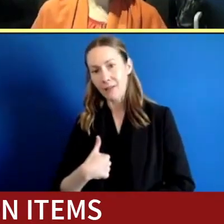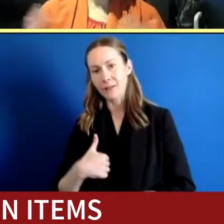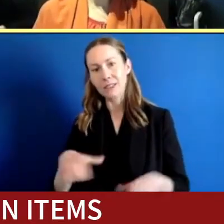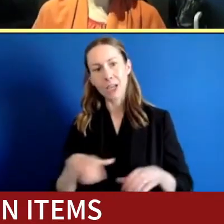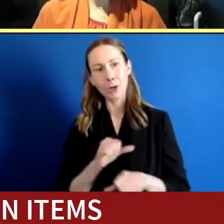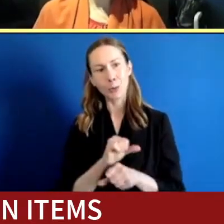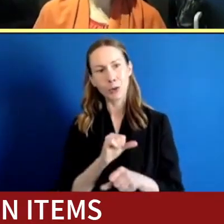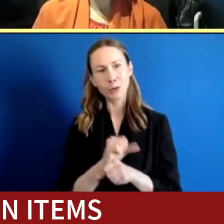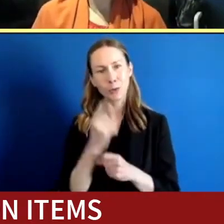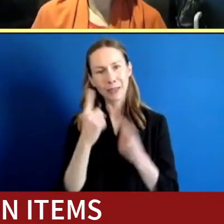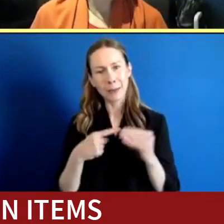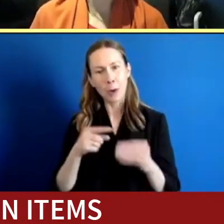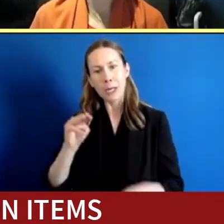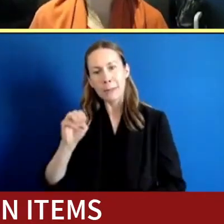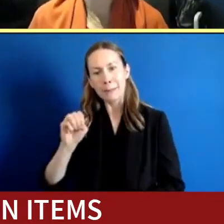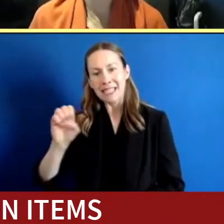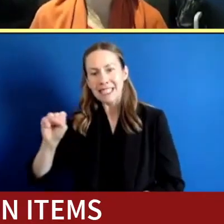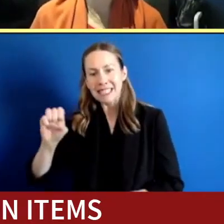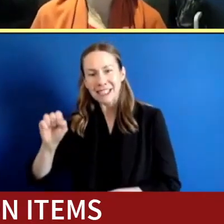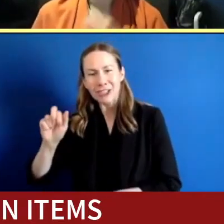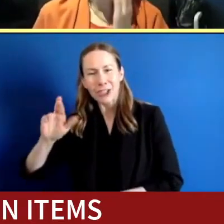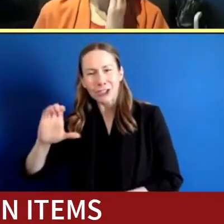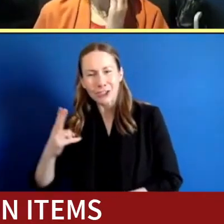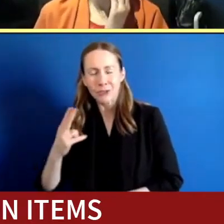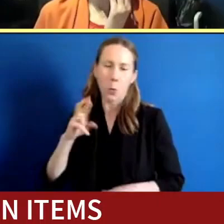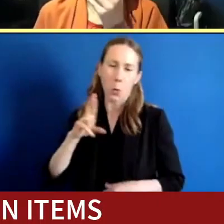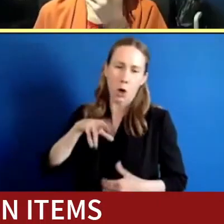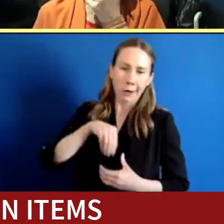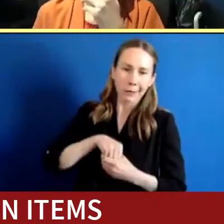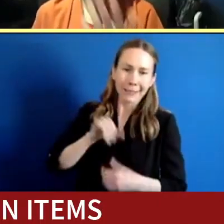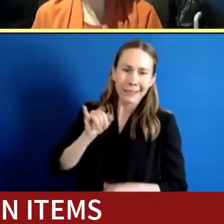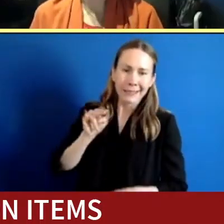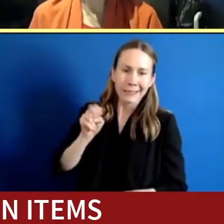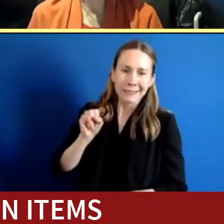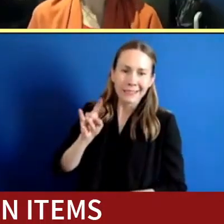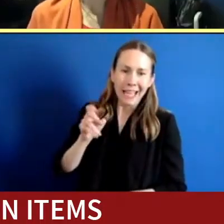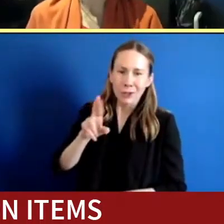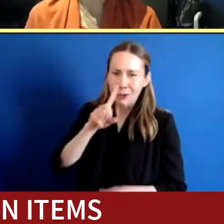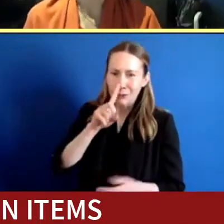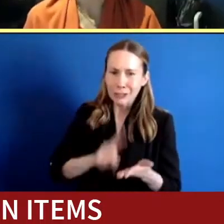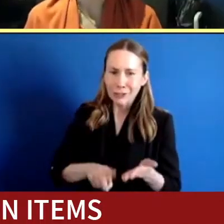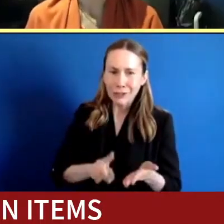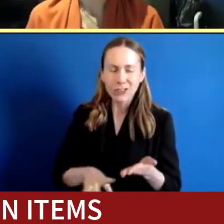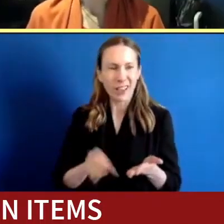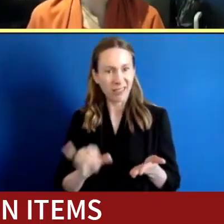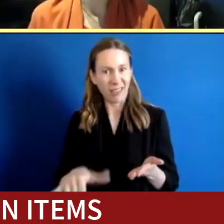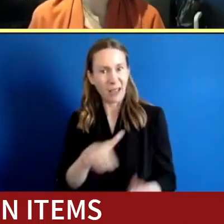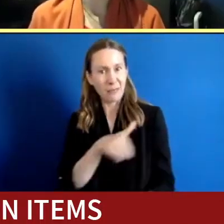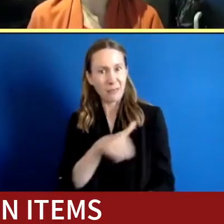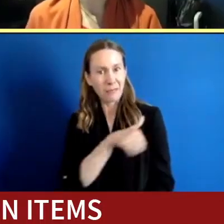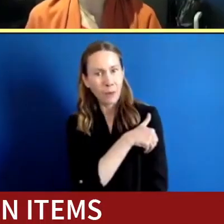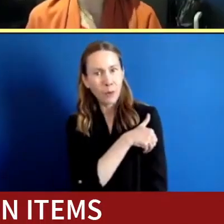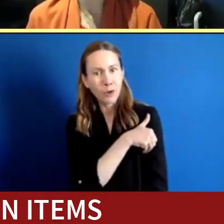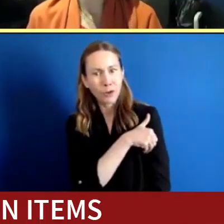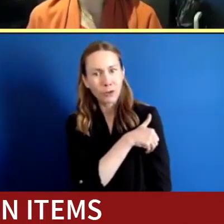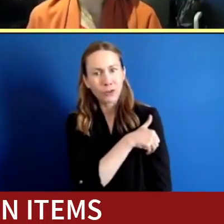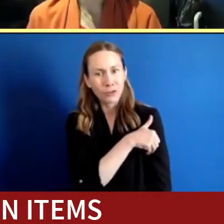thinking about research or insider research and the power that has.